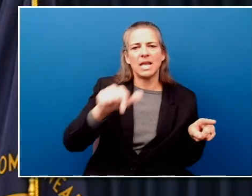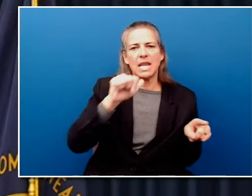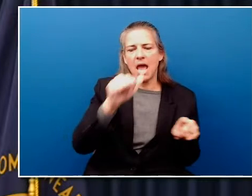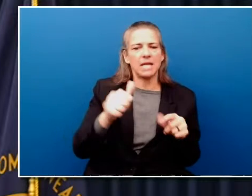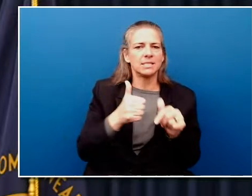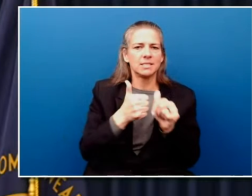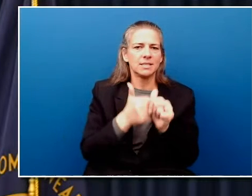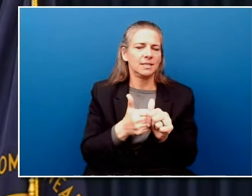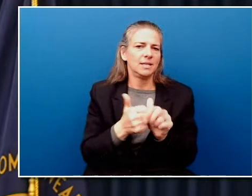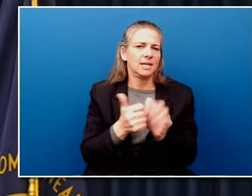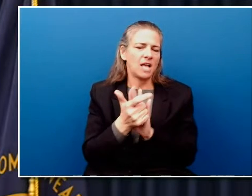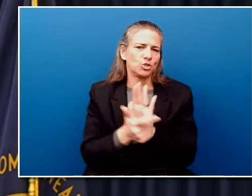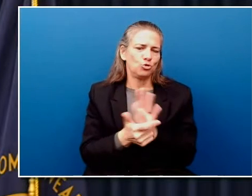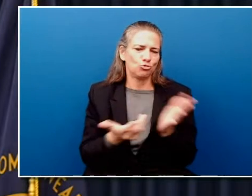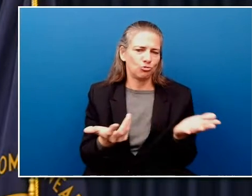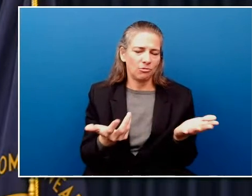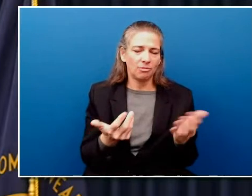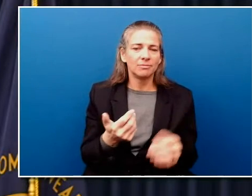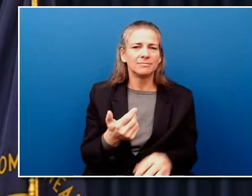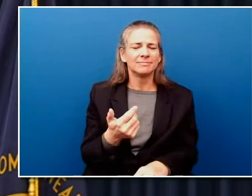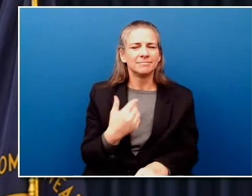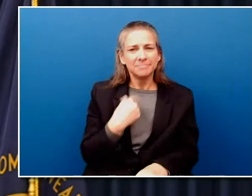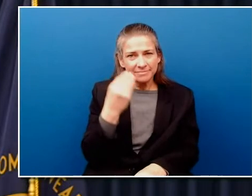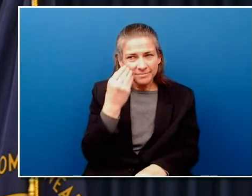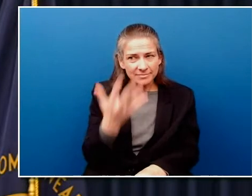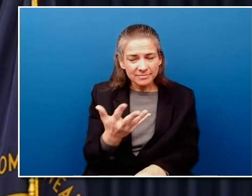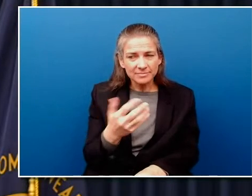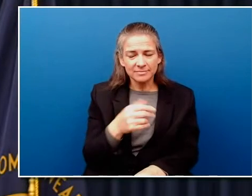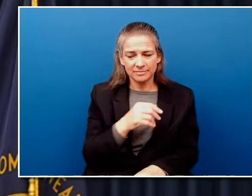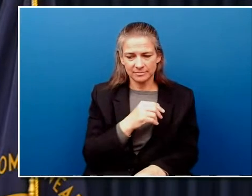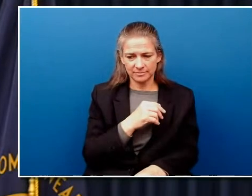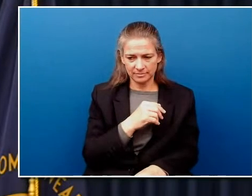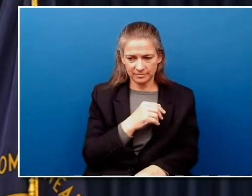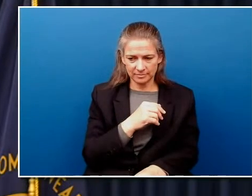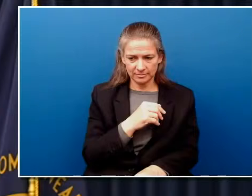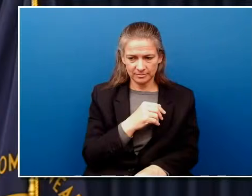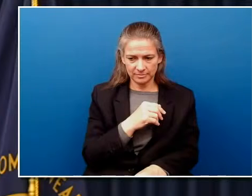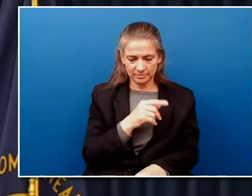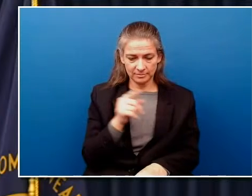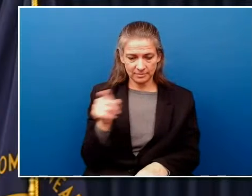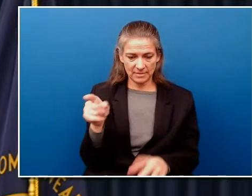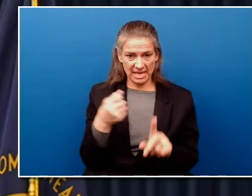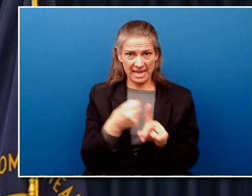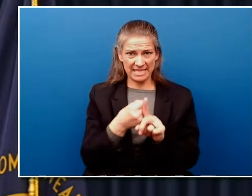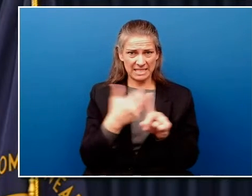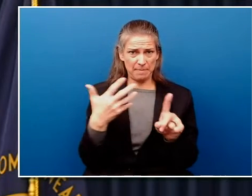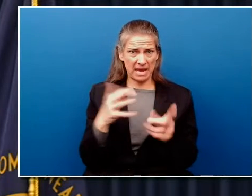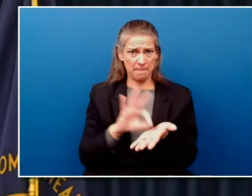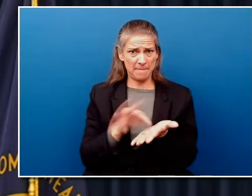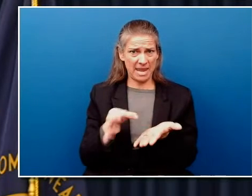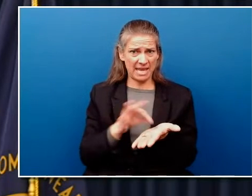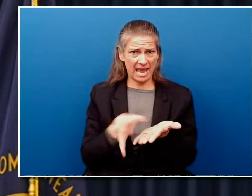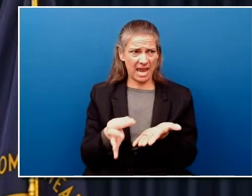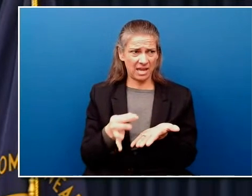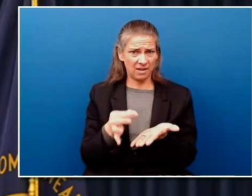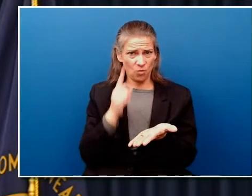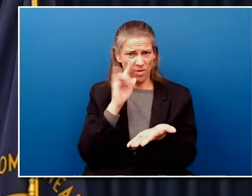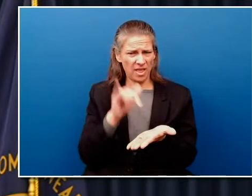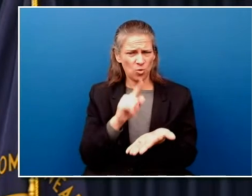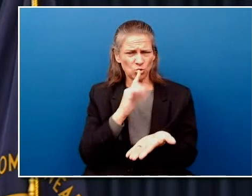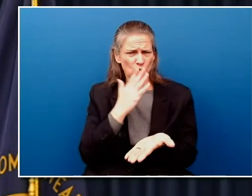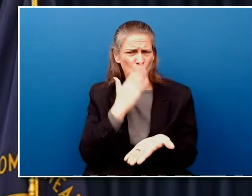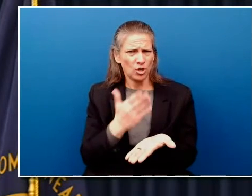just say again that the expansion of Medicaid to these things was such a good thing. So much so